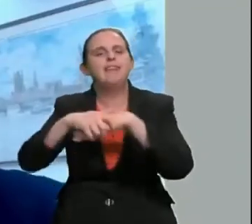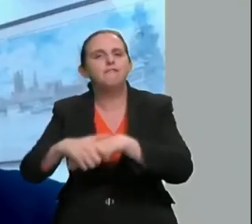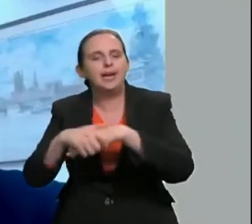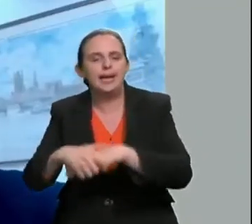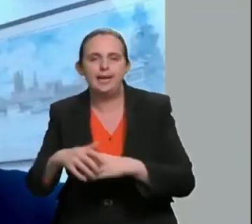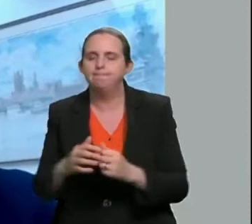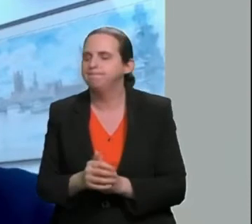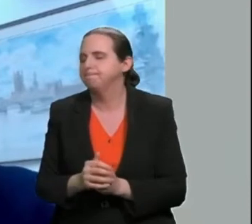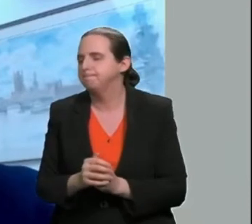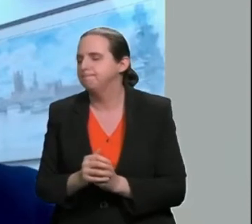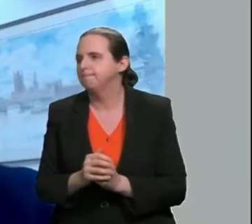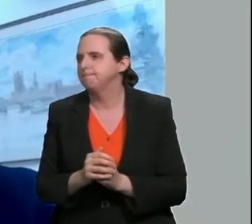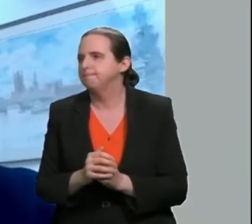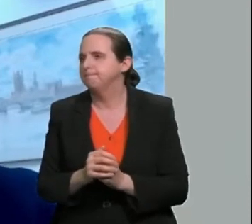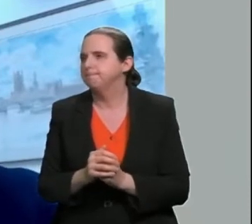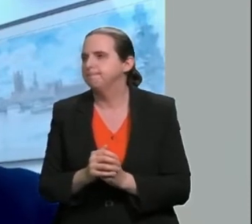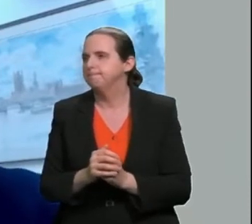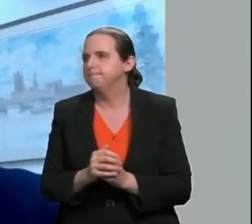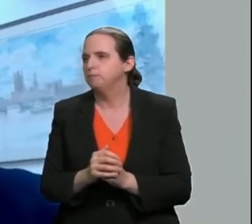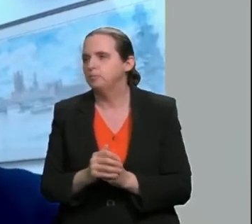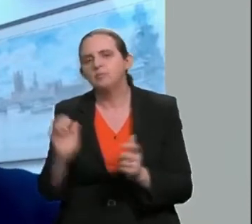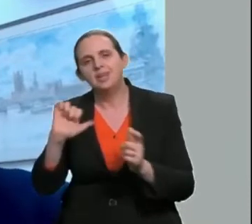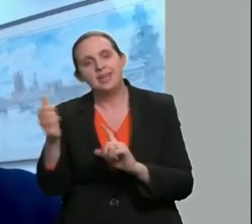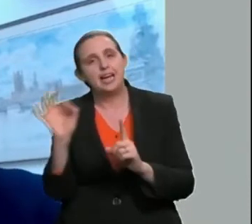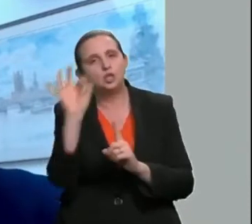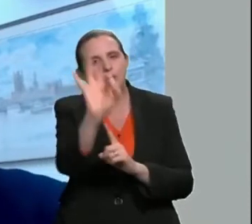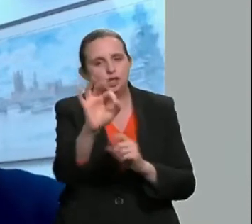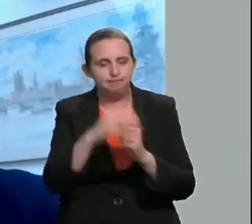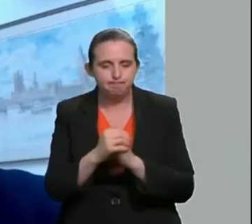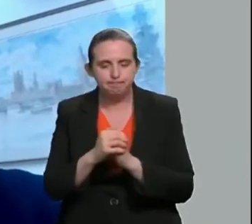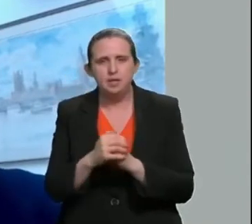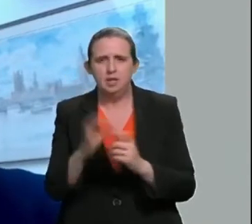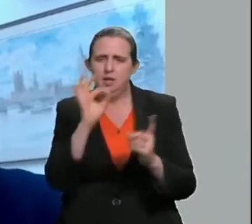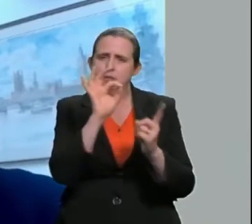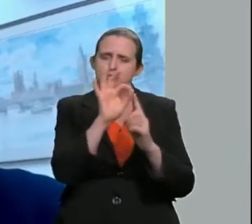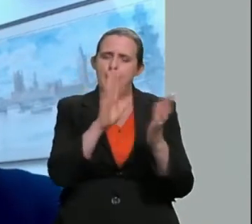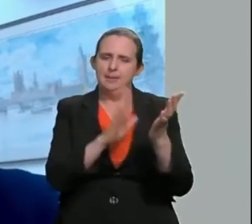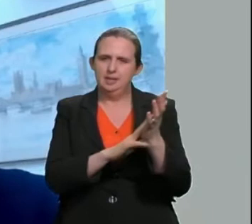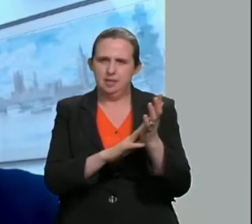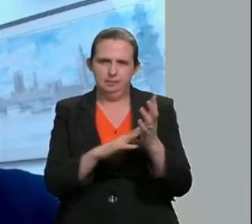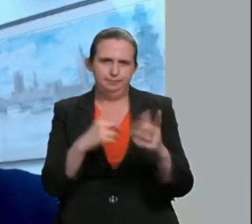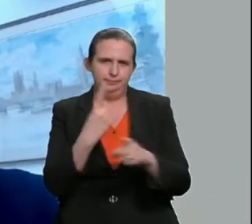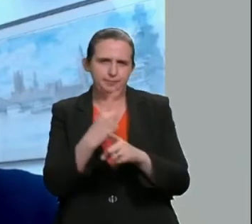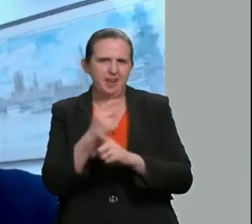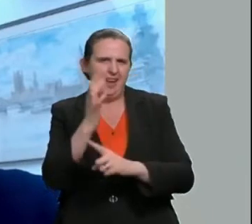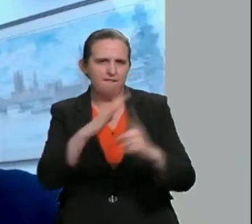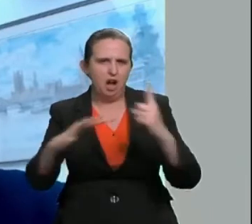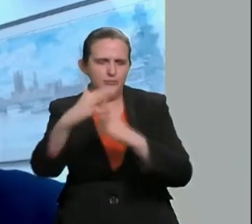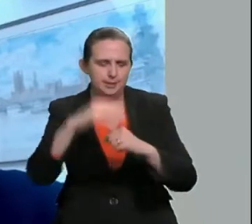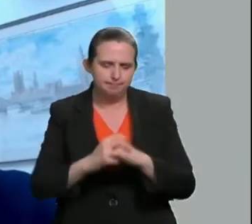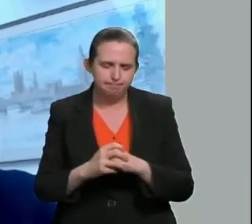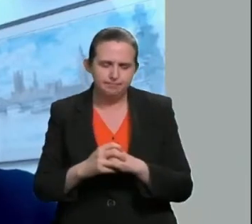The Prime Minister has said, and he's written in his foreword to the Environment White Paper, that he's pledged to protect the